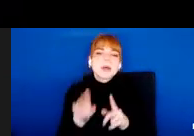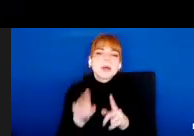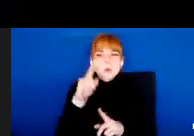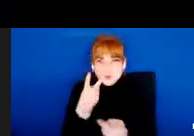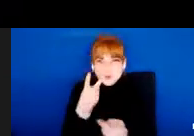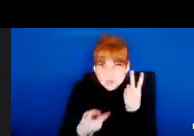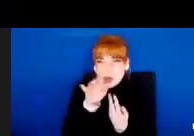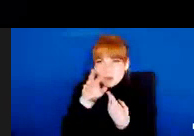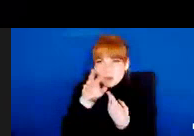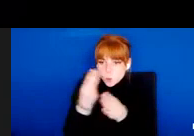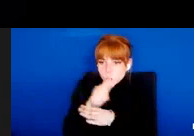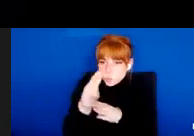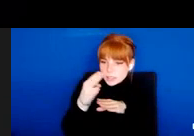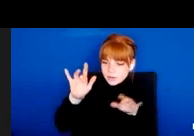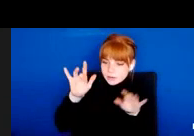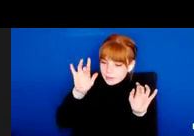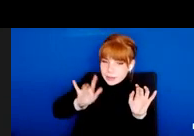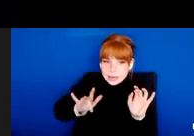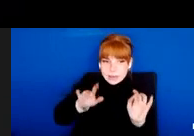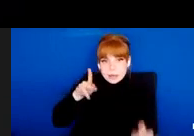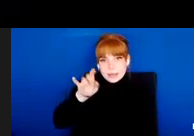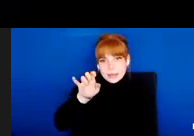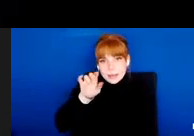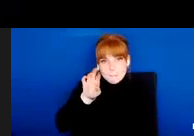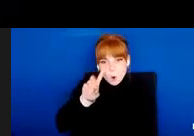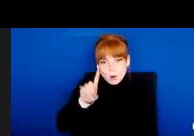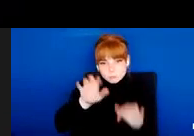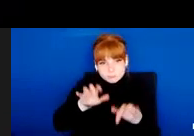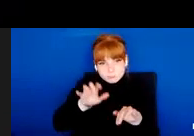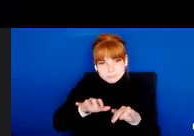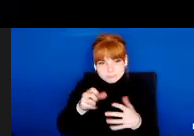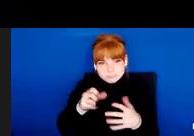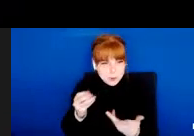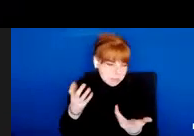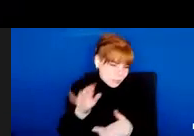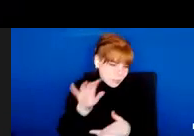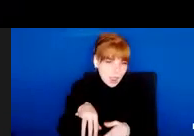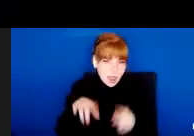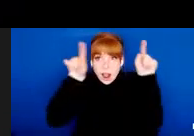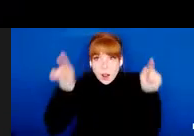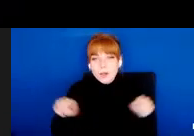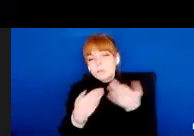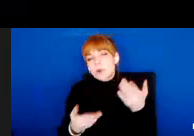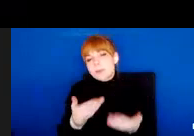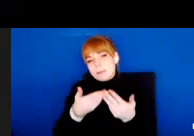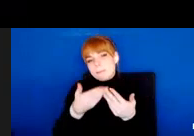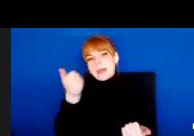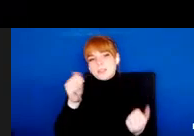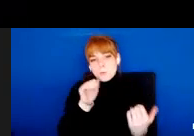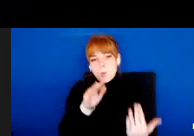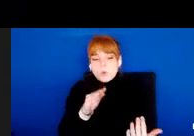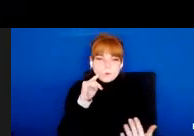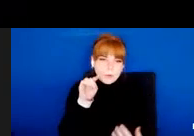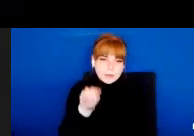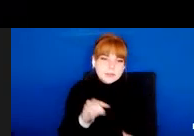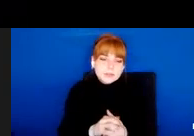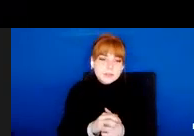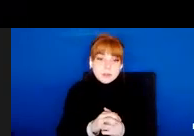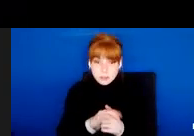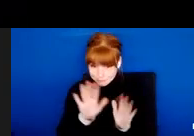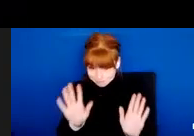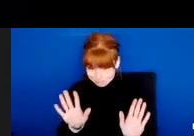so making that, a visible focus outline is going to be probably the best way to address that. So did that